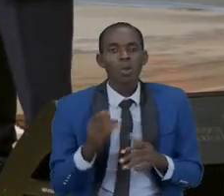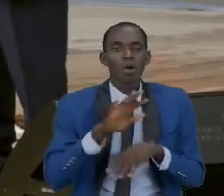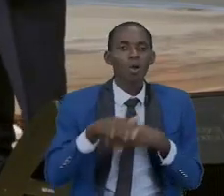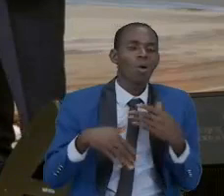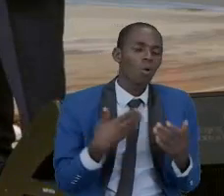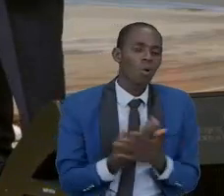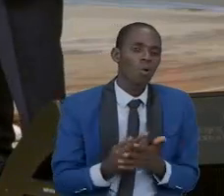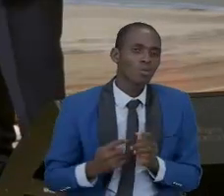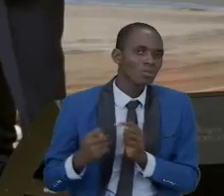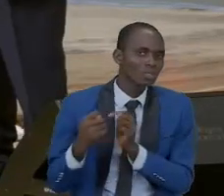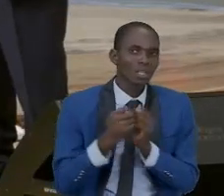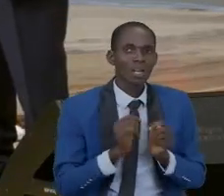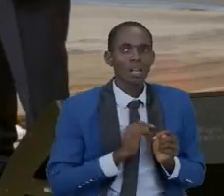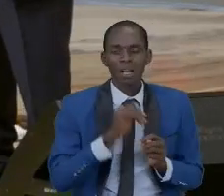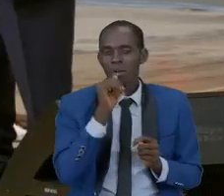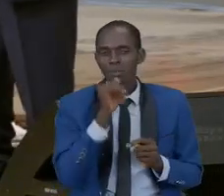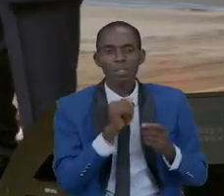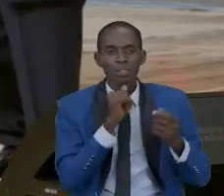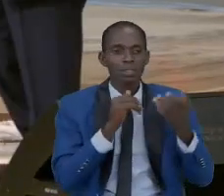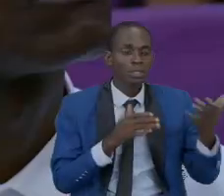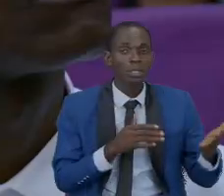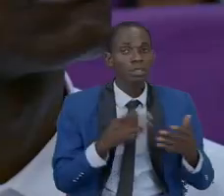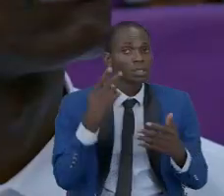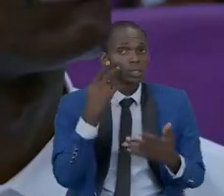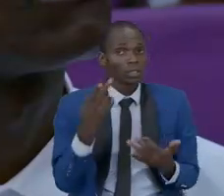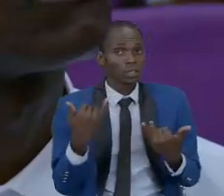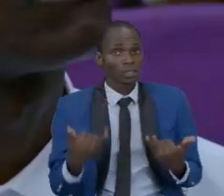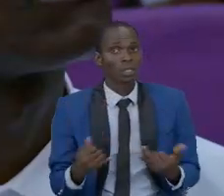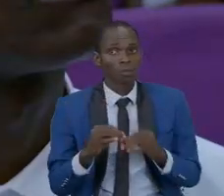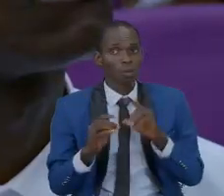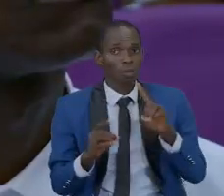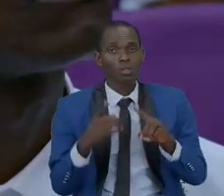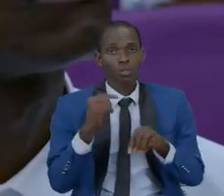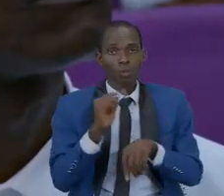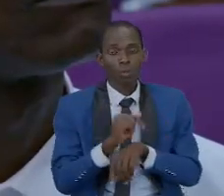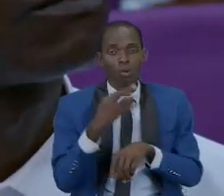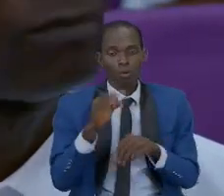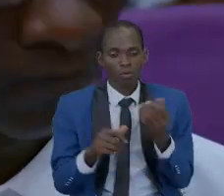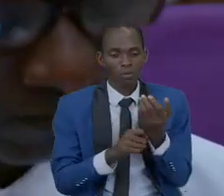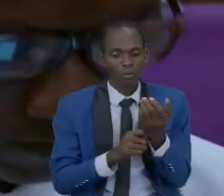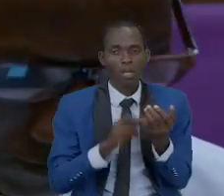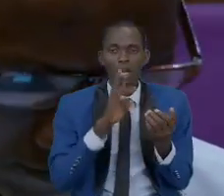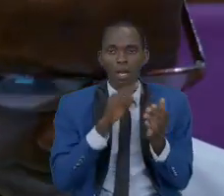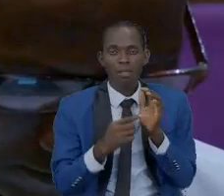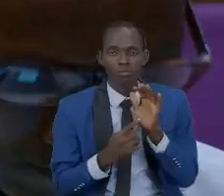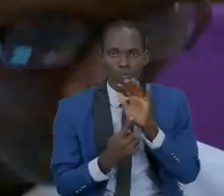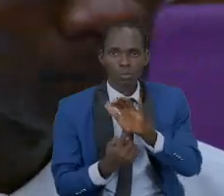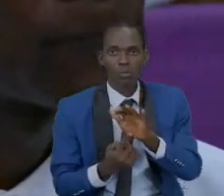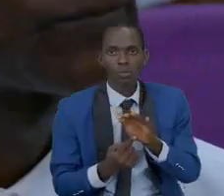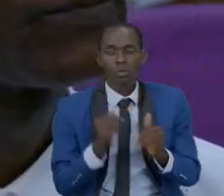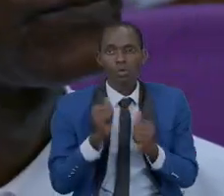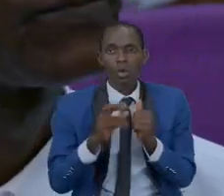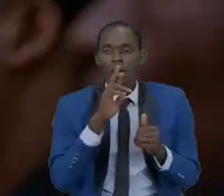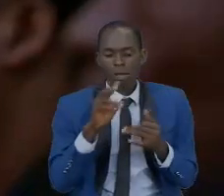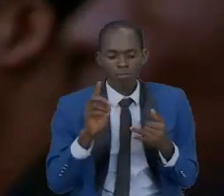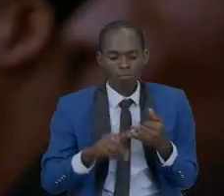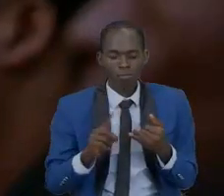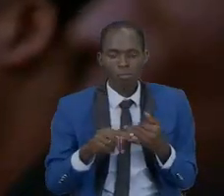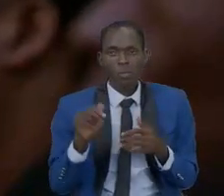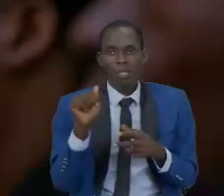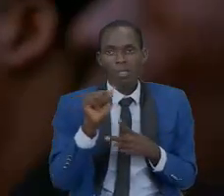I am not there look at this now the works of the flesh are manifest which are these adultery